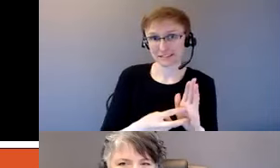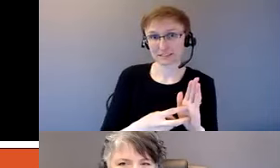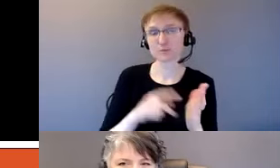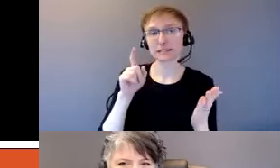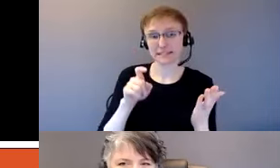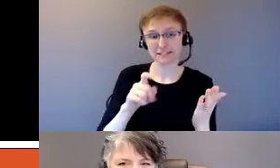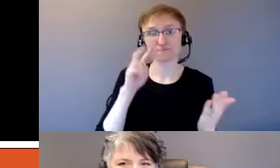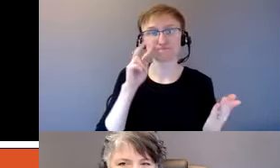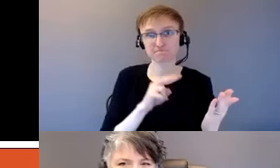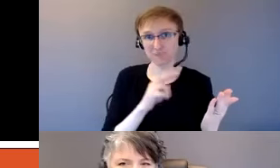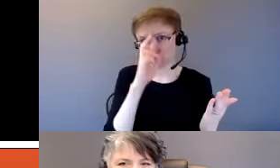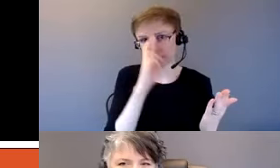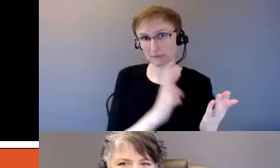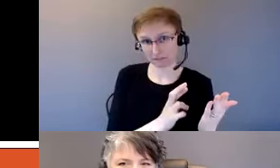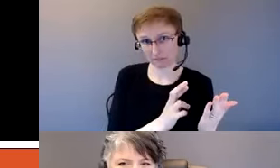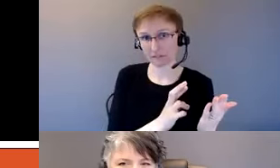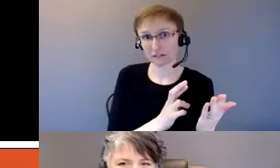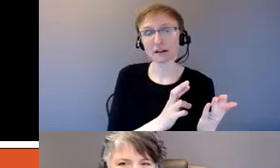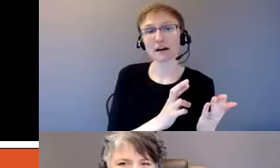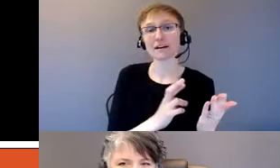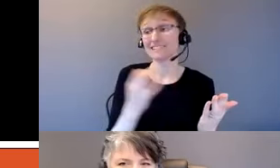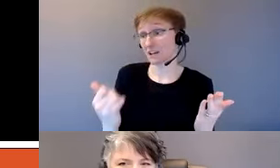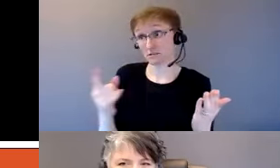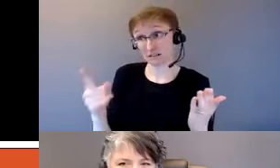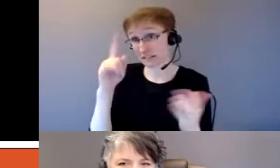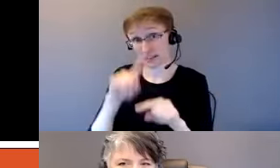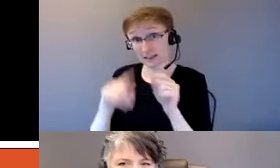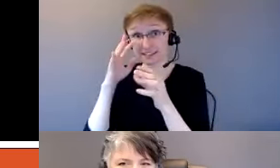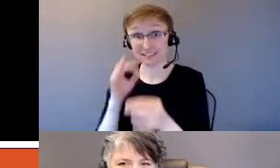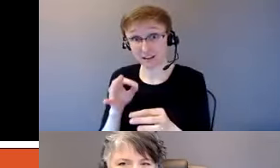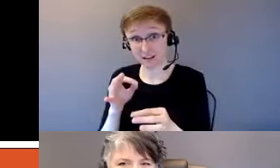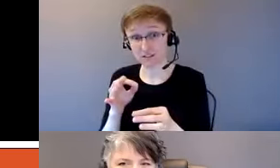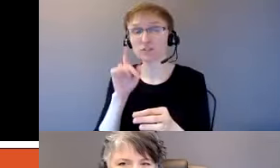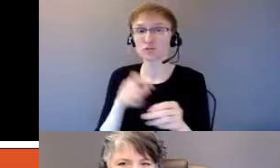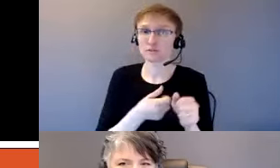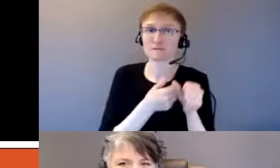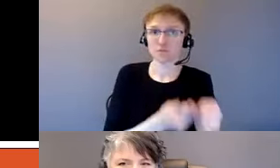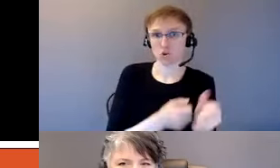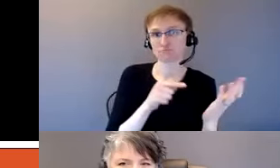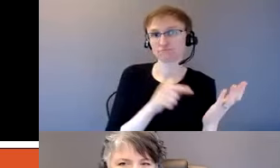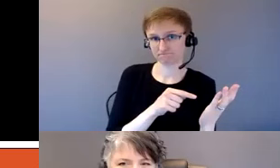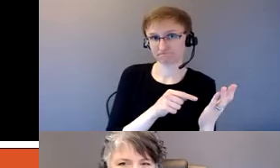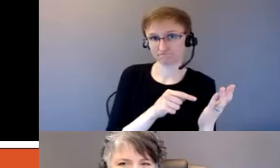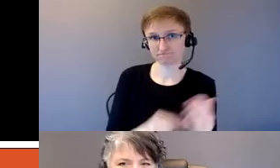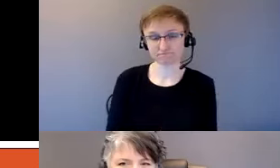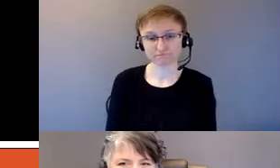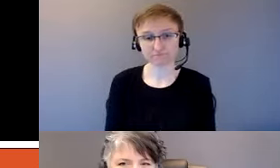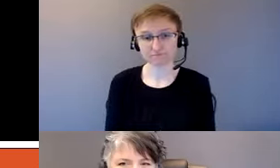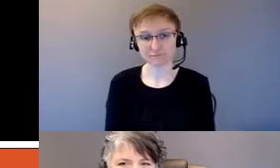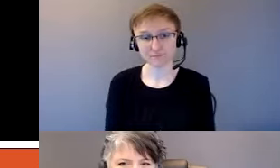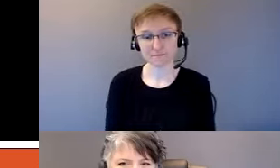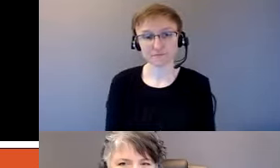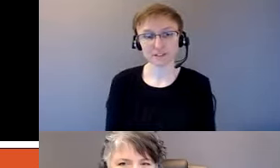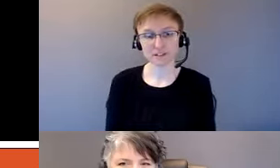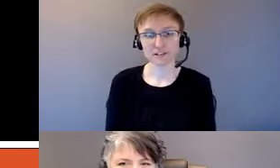best interest. And they have to comply with that and act in their best interest. So it's the wish must